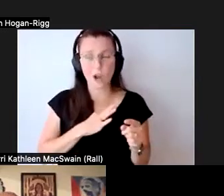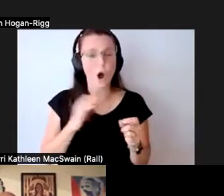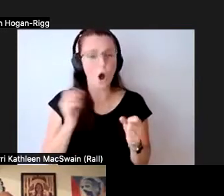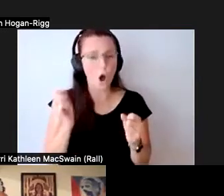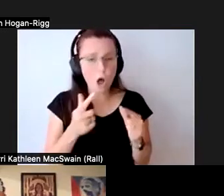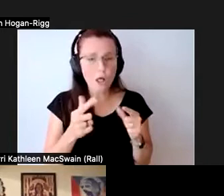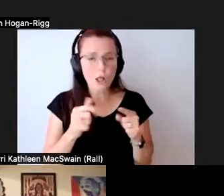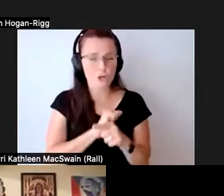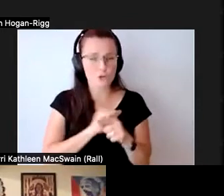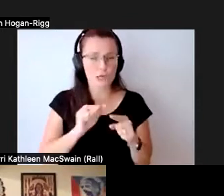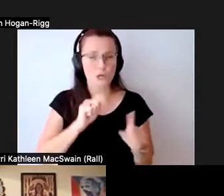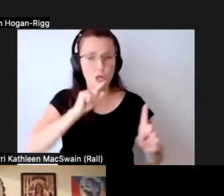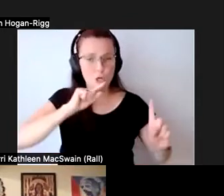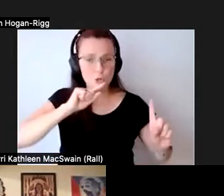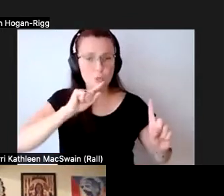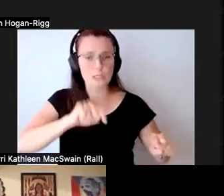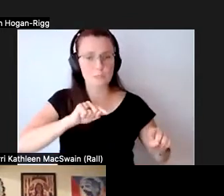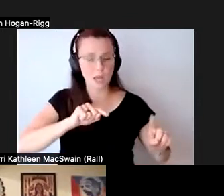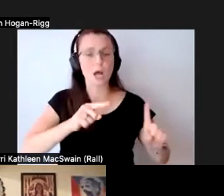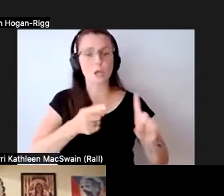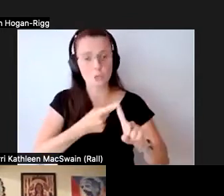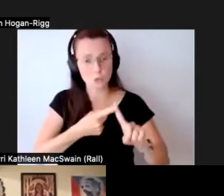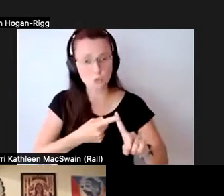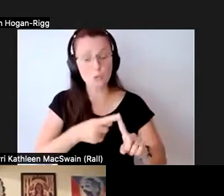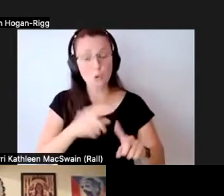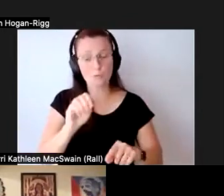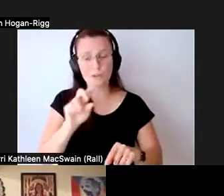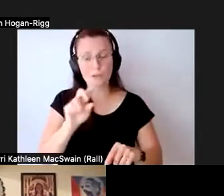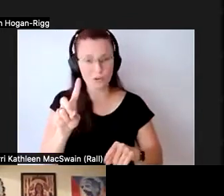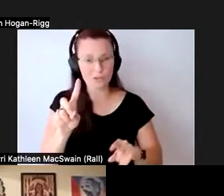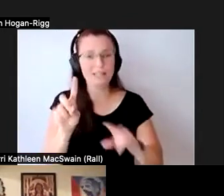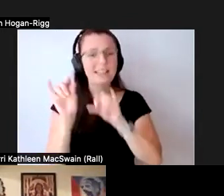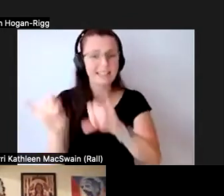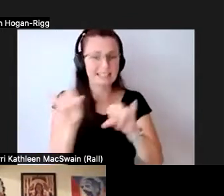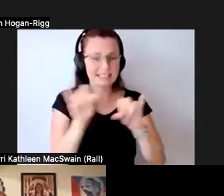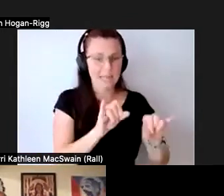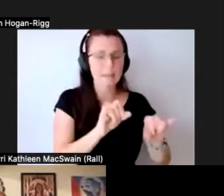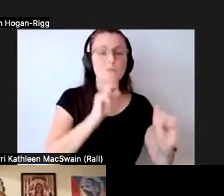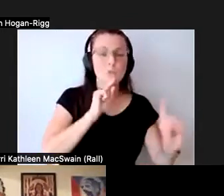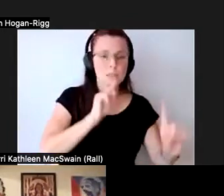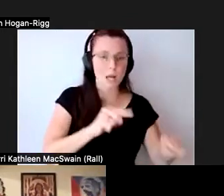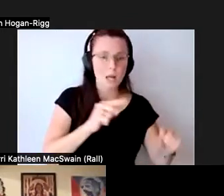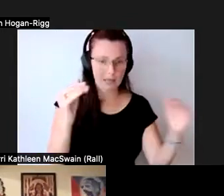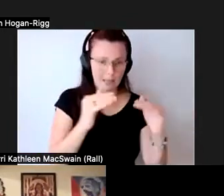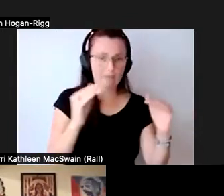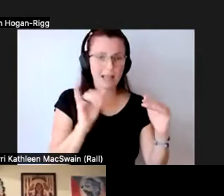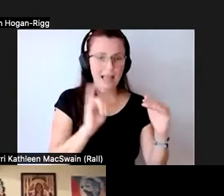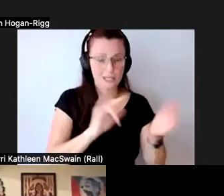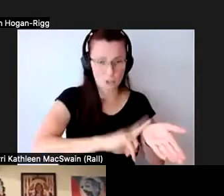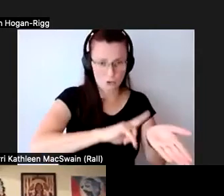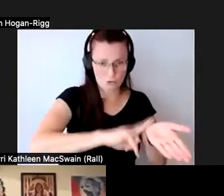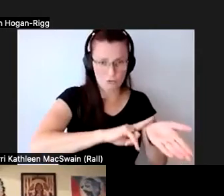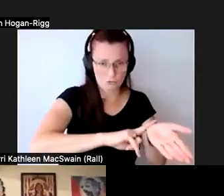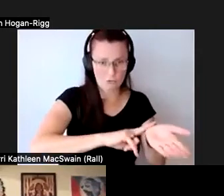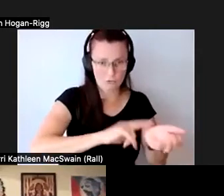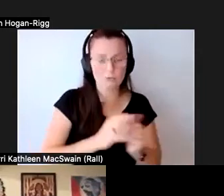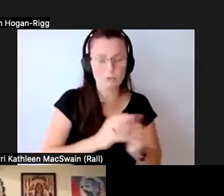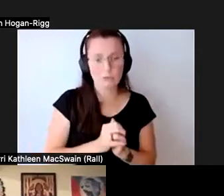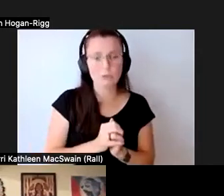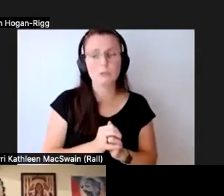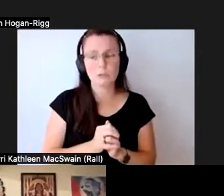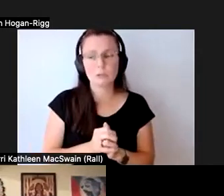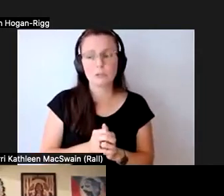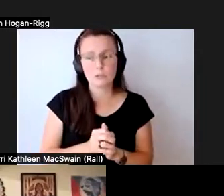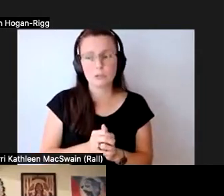level of an RN. It's been documented many times. We've had multiple visitors come in and an overdose happened in front of